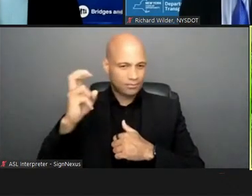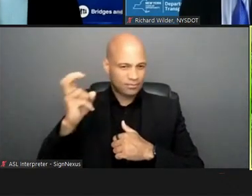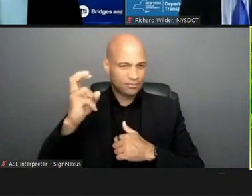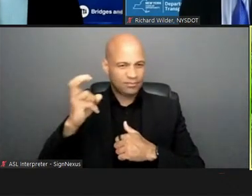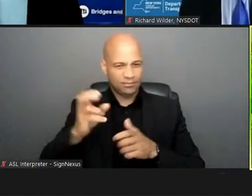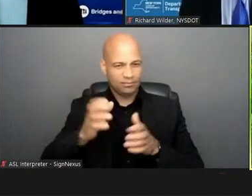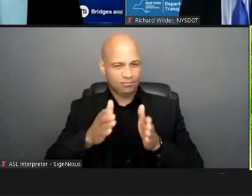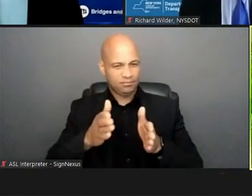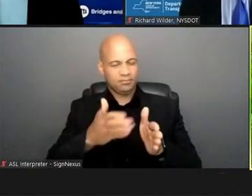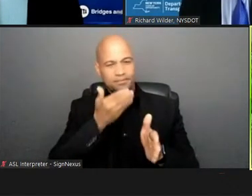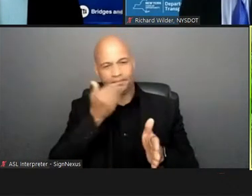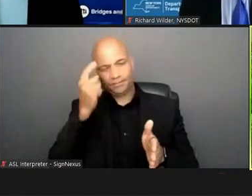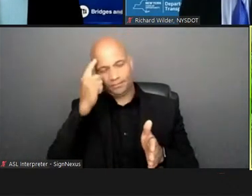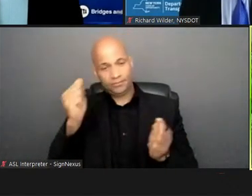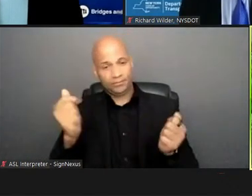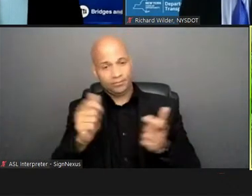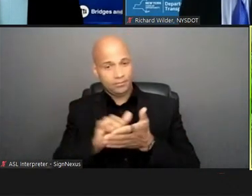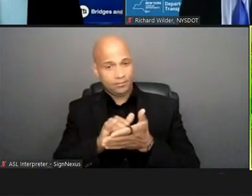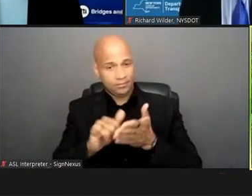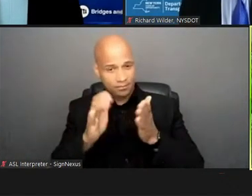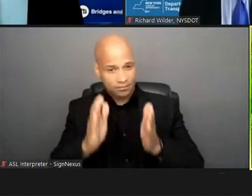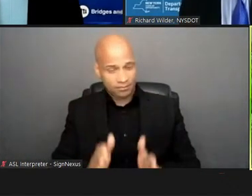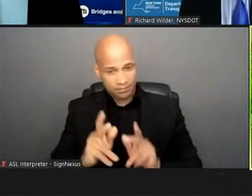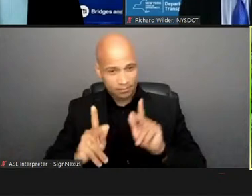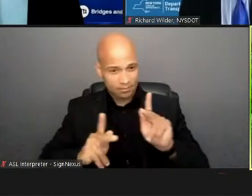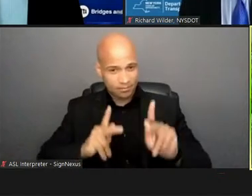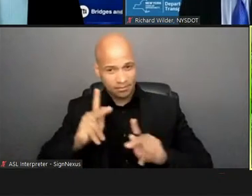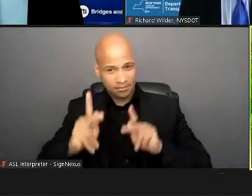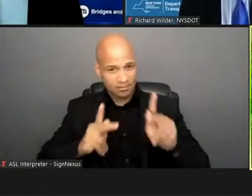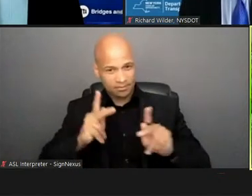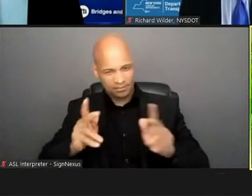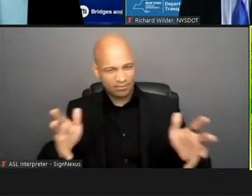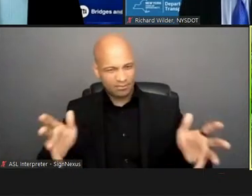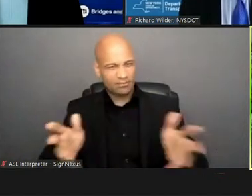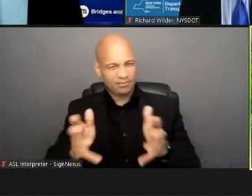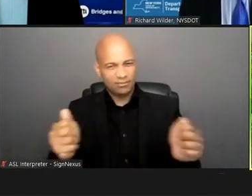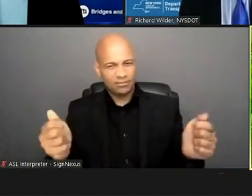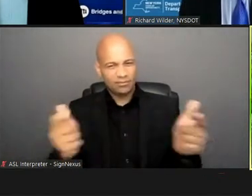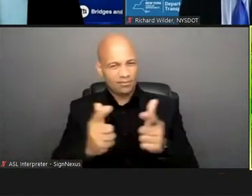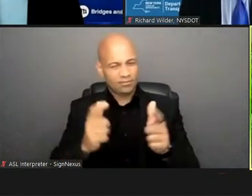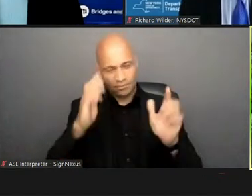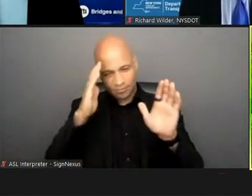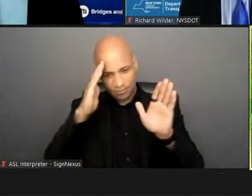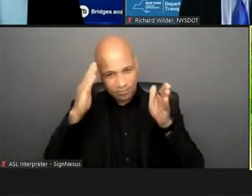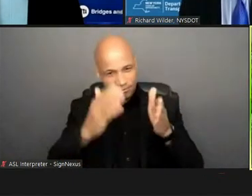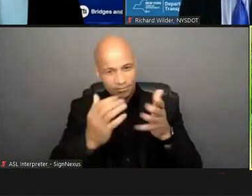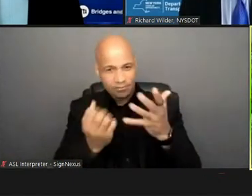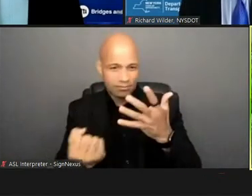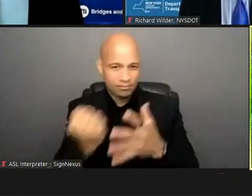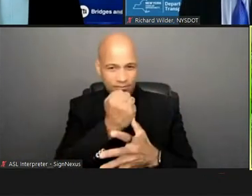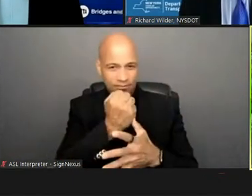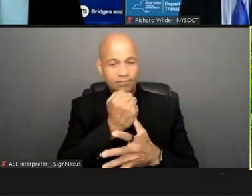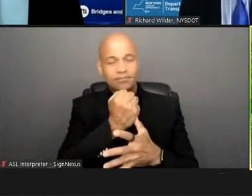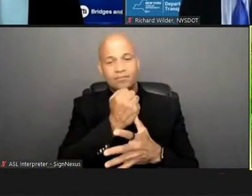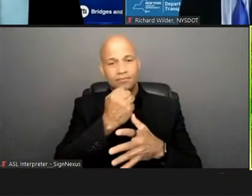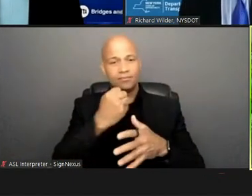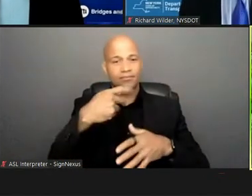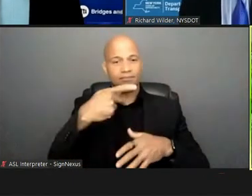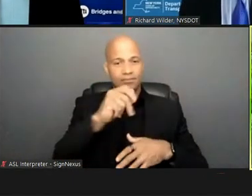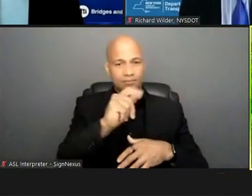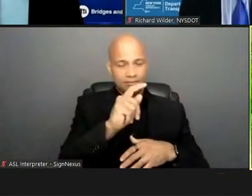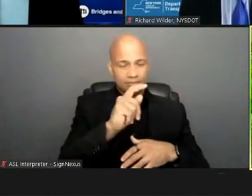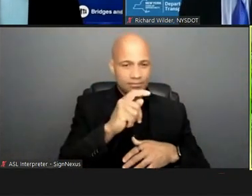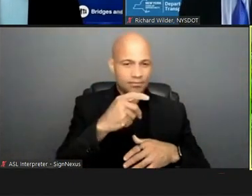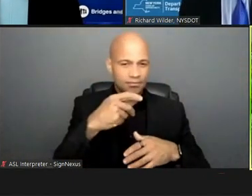New Yorkers I encourage the MTA and all policy makers to make a wholesale shift in prioritizing public transit users and cyclists and